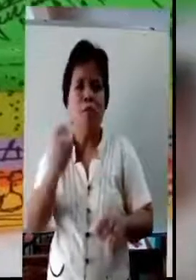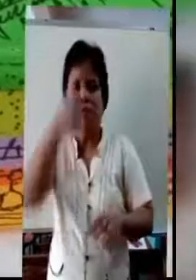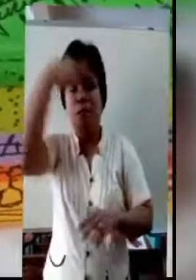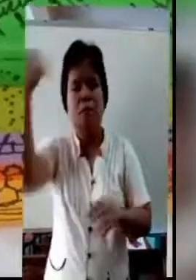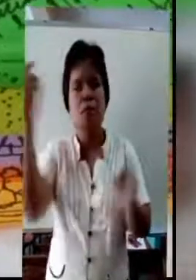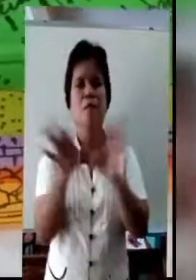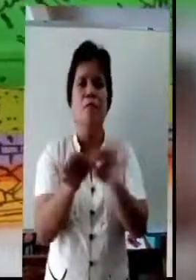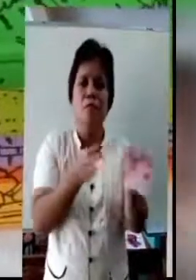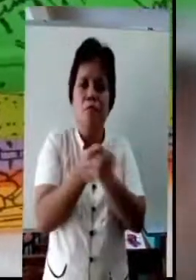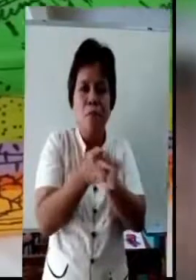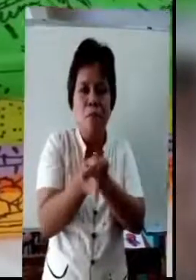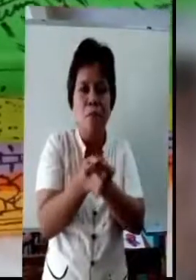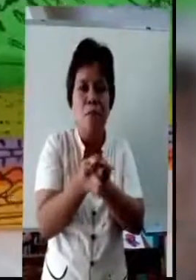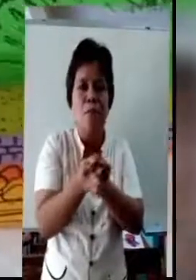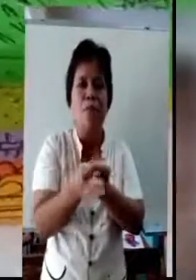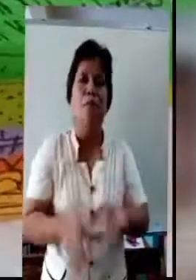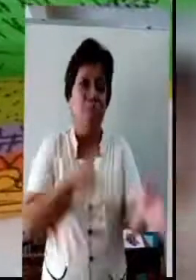friction.